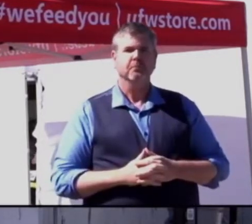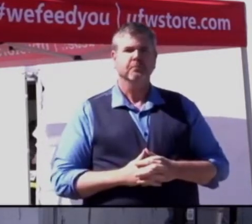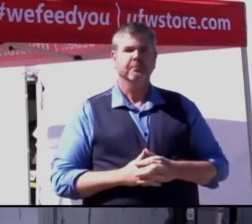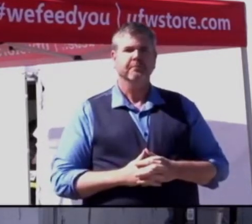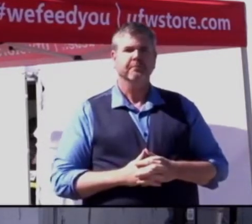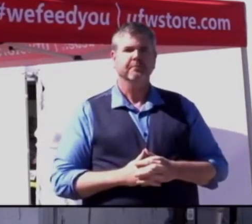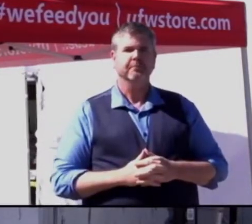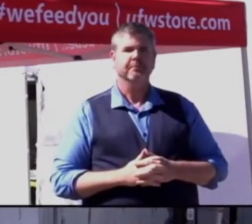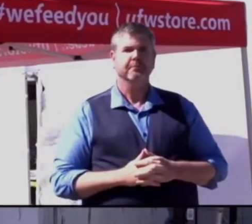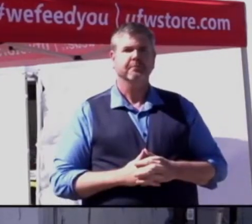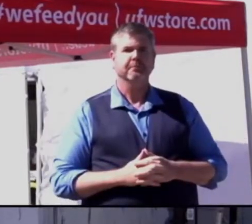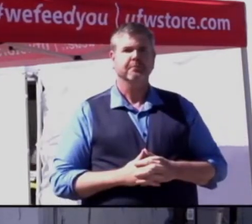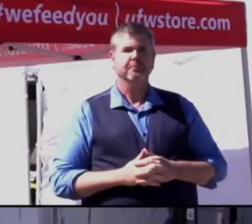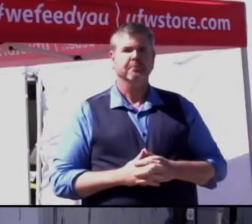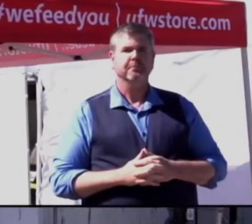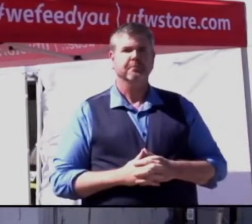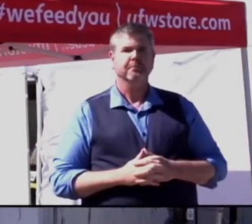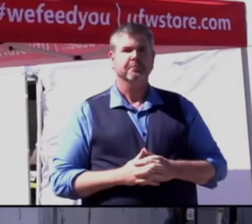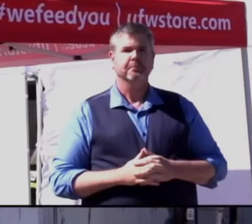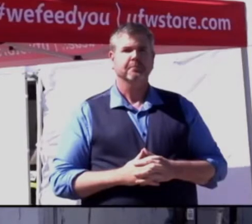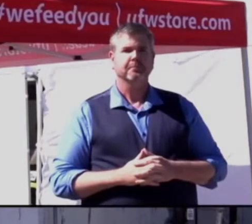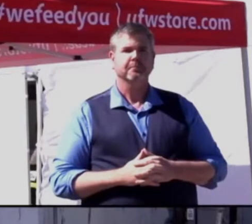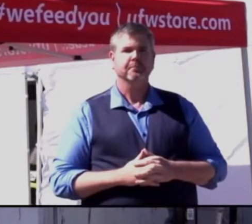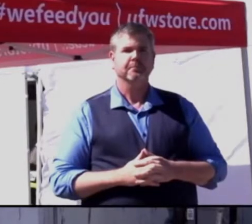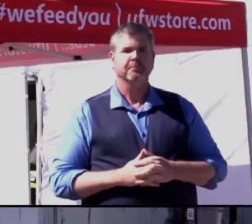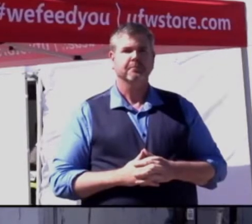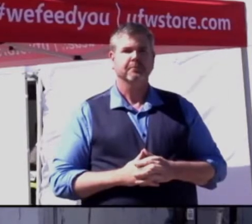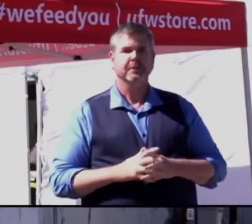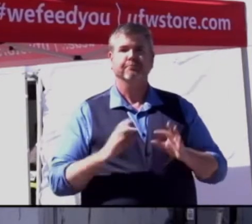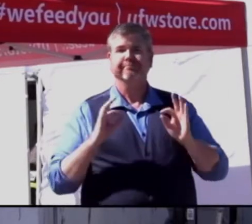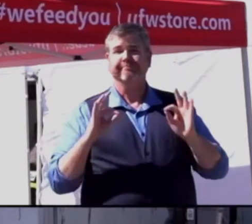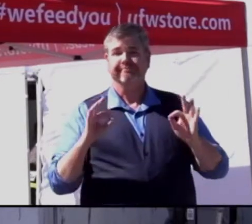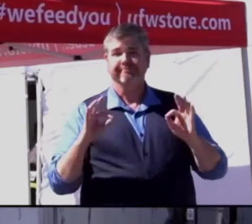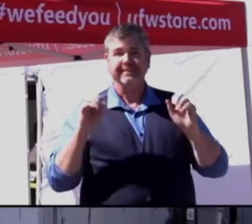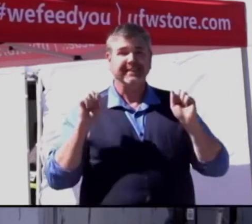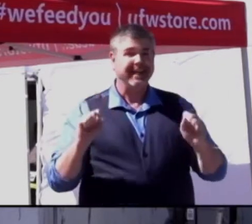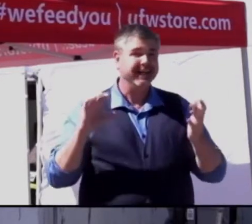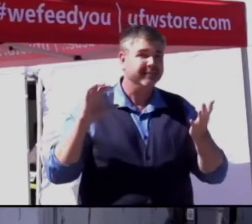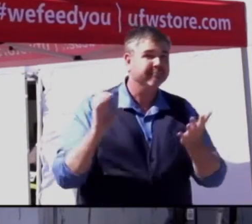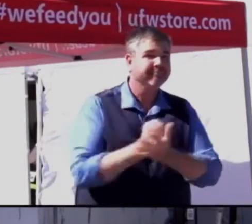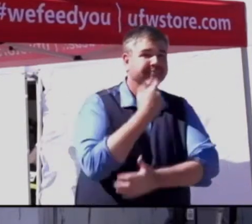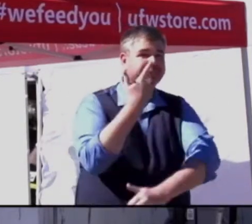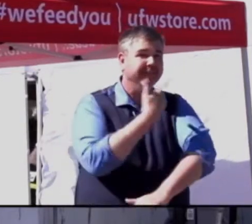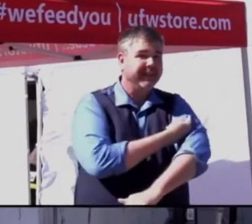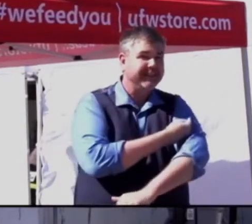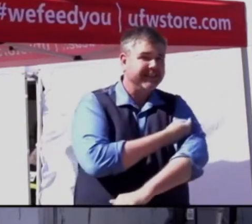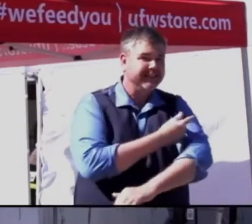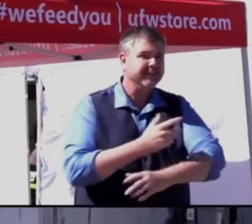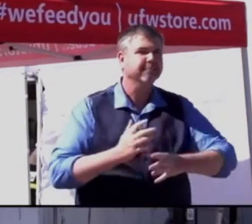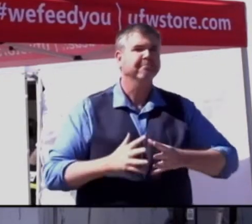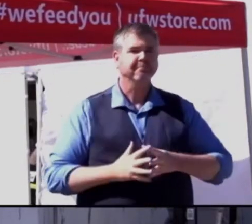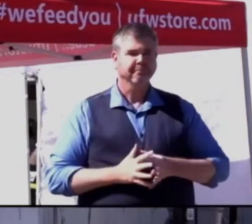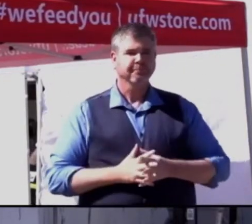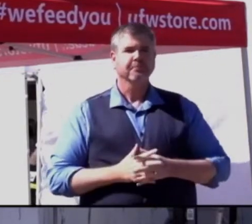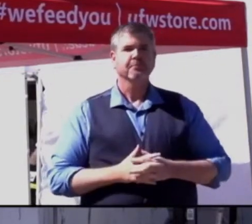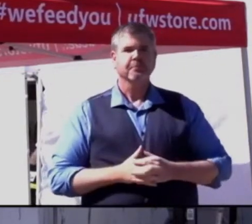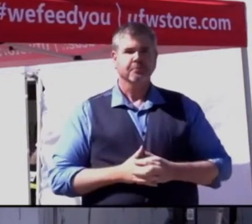We need to collectively get the vaccines to farm workers instead of having farm workers go and seek them